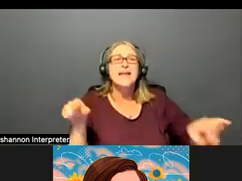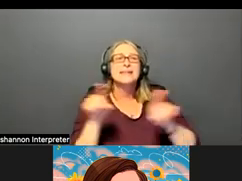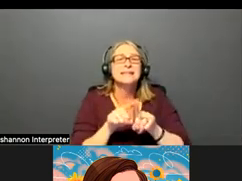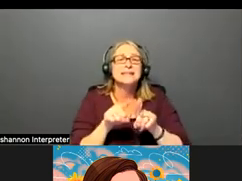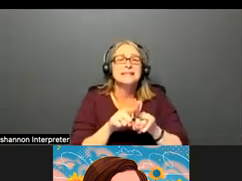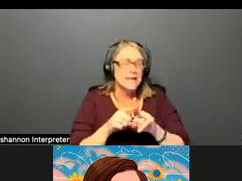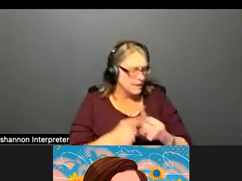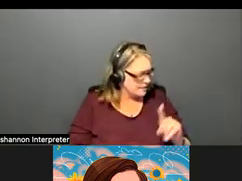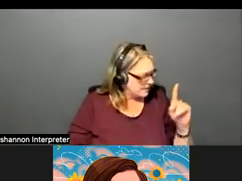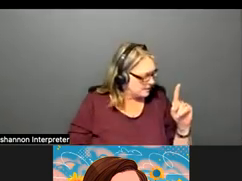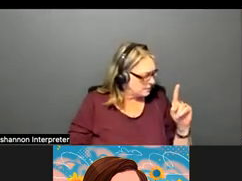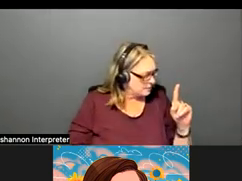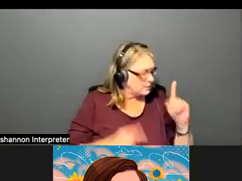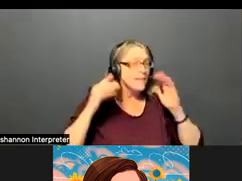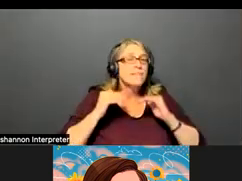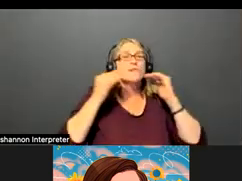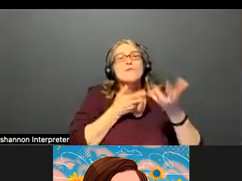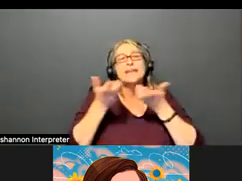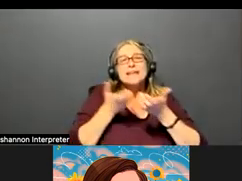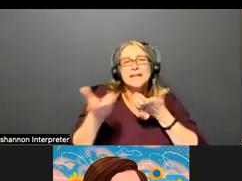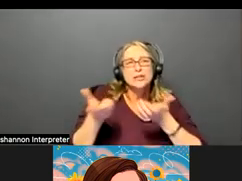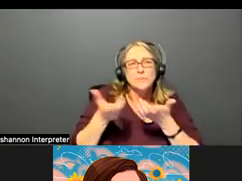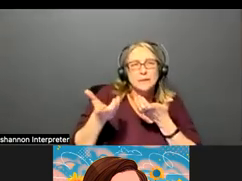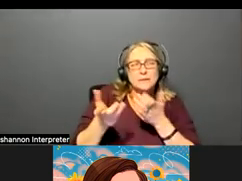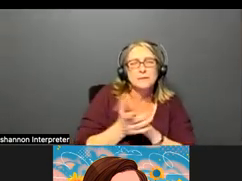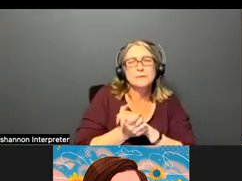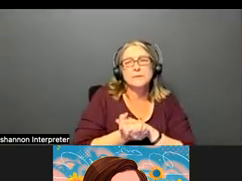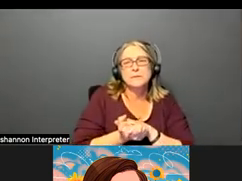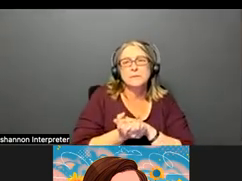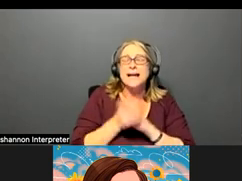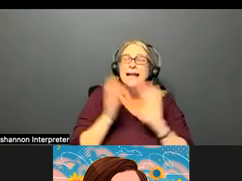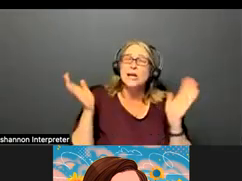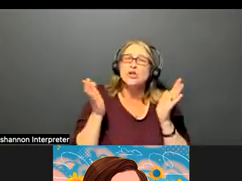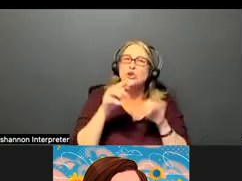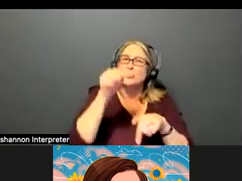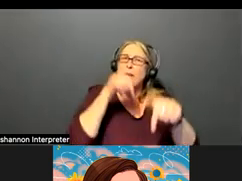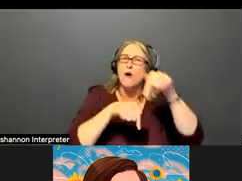engagement. And so I would just encourage you, I think it goes back to